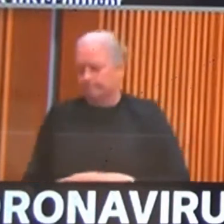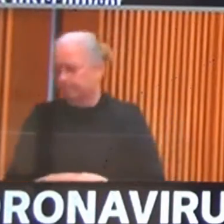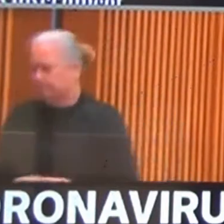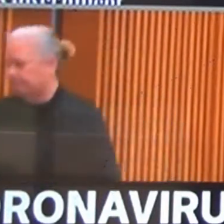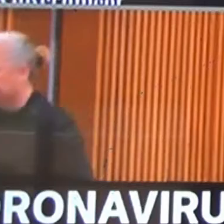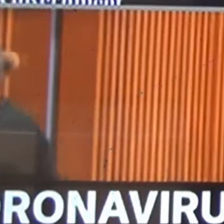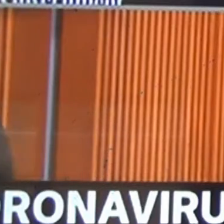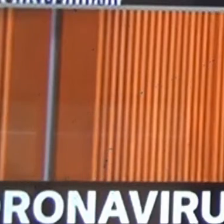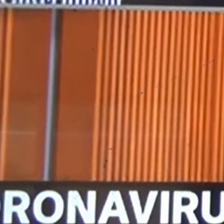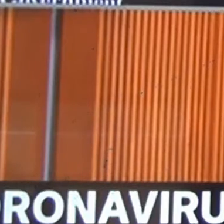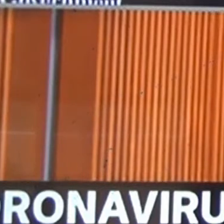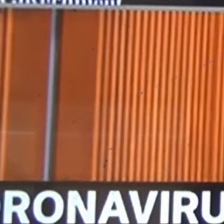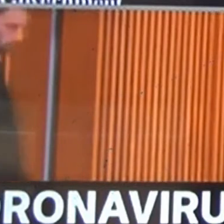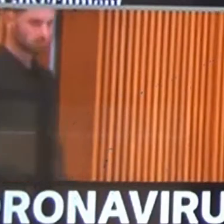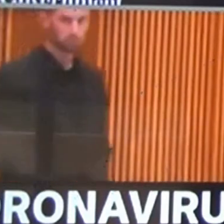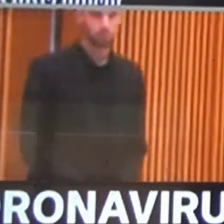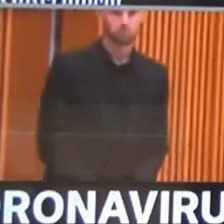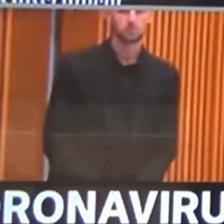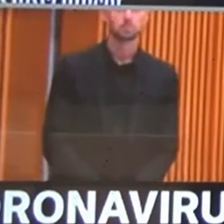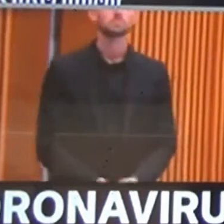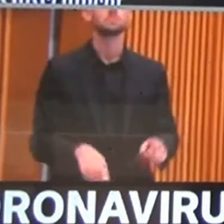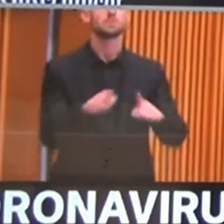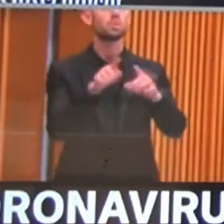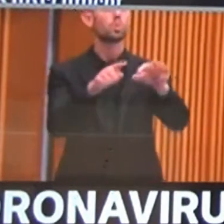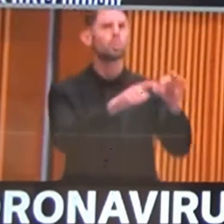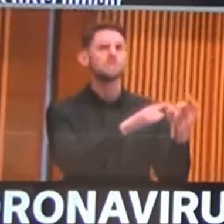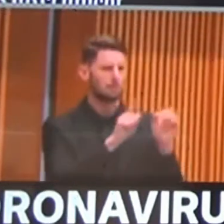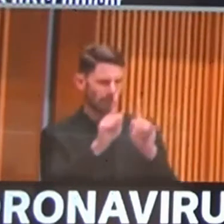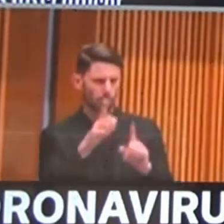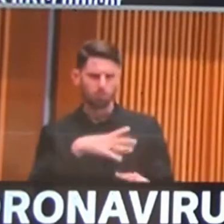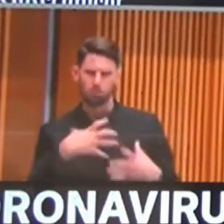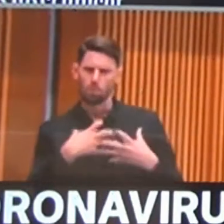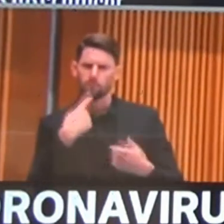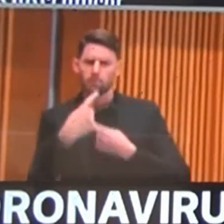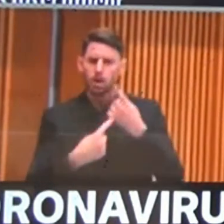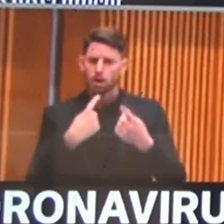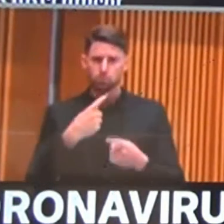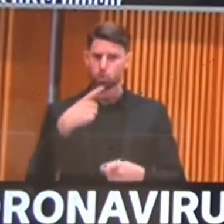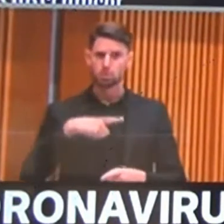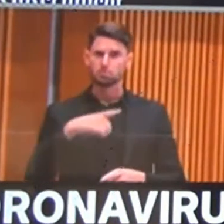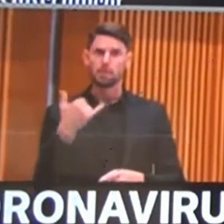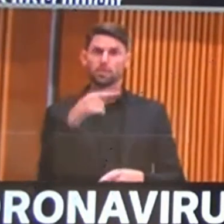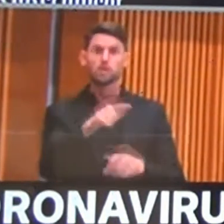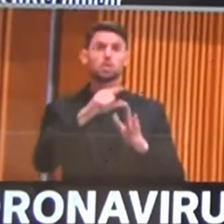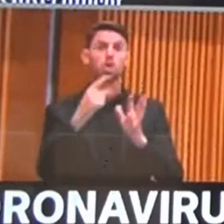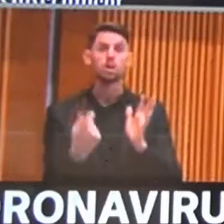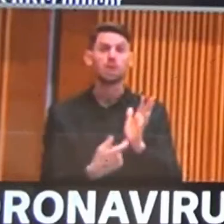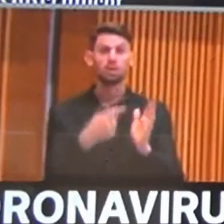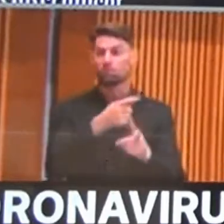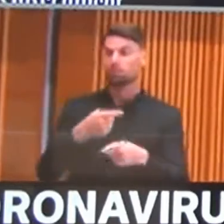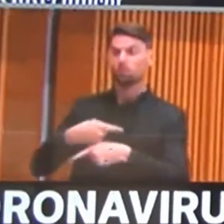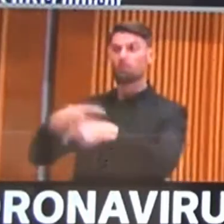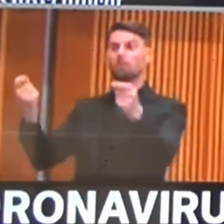these being given off-label, and should we be doing more to stop doctors giving them out to treat COVID-19?